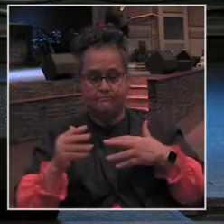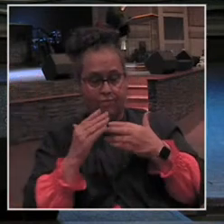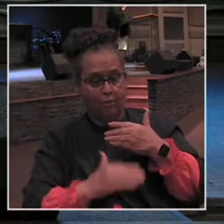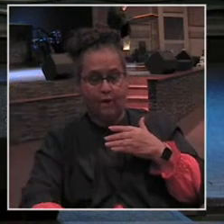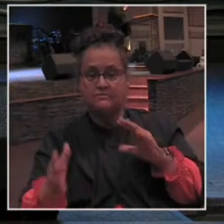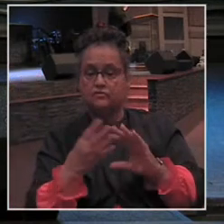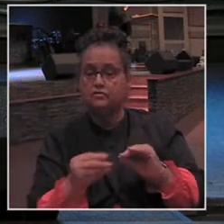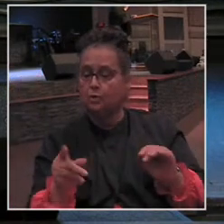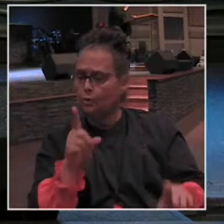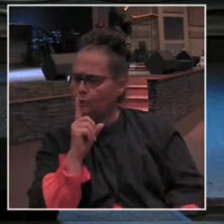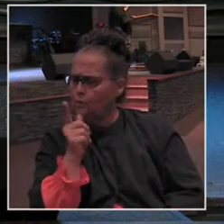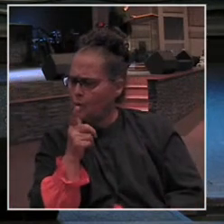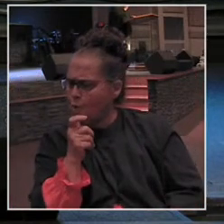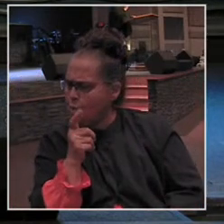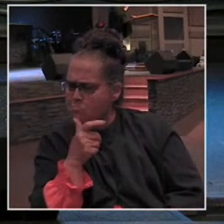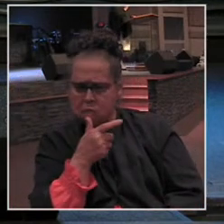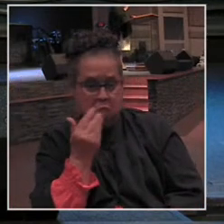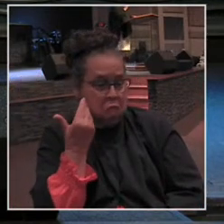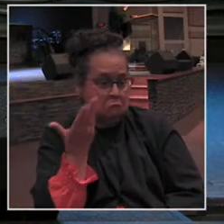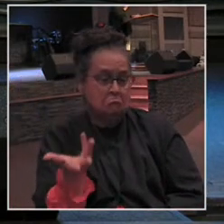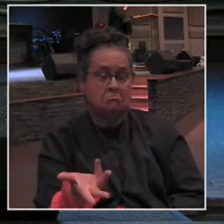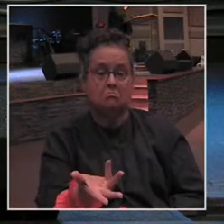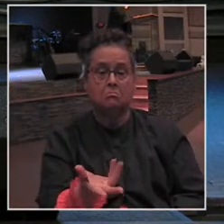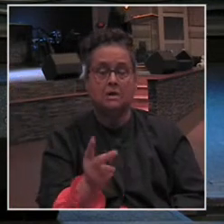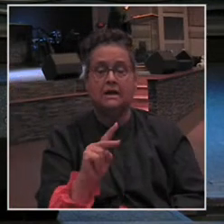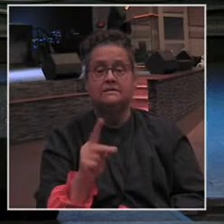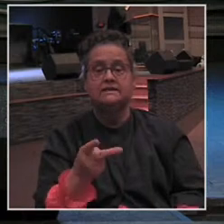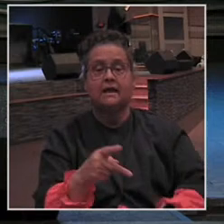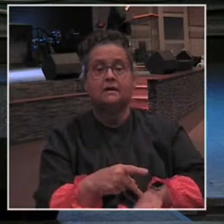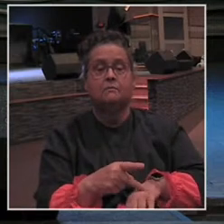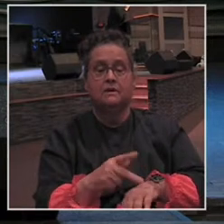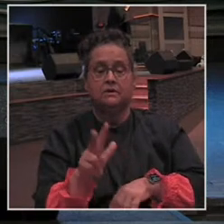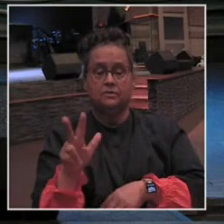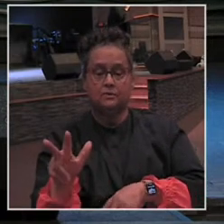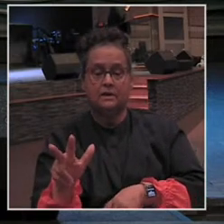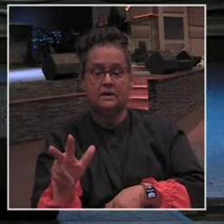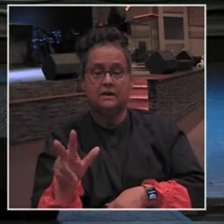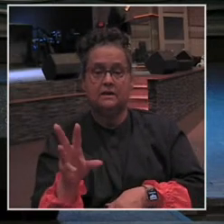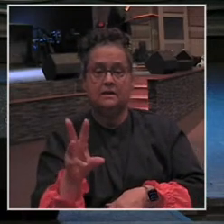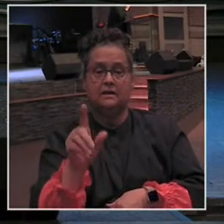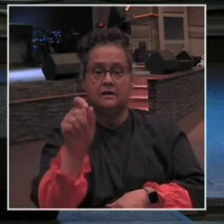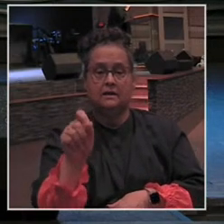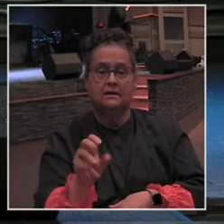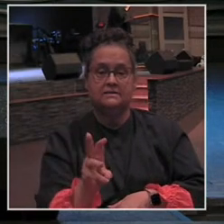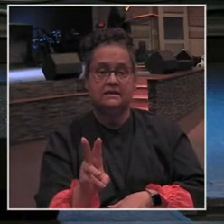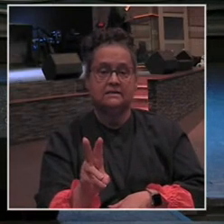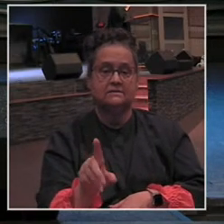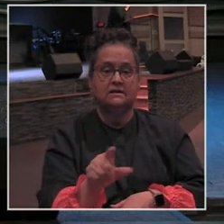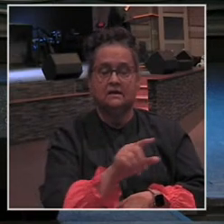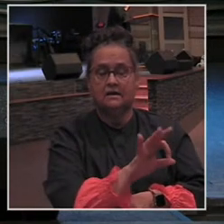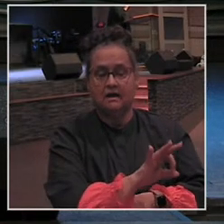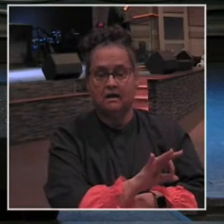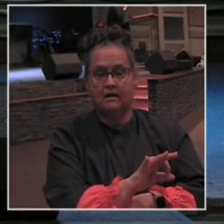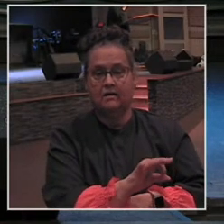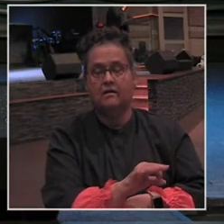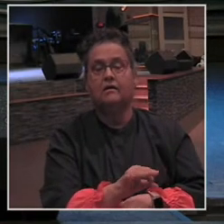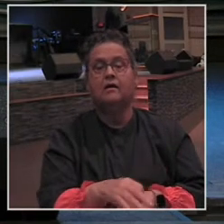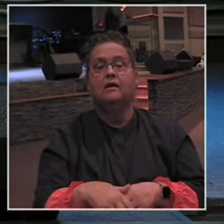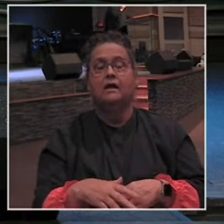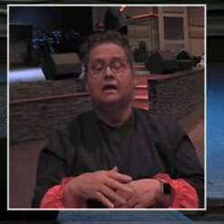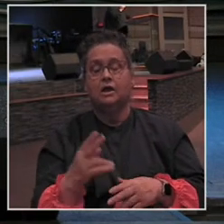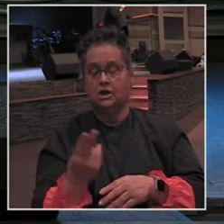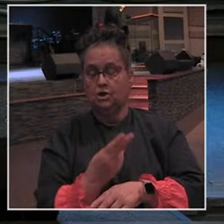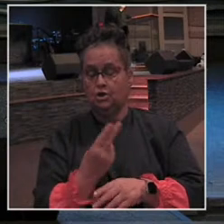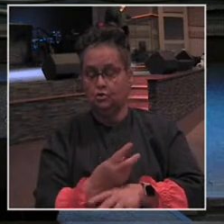story. And in 2 Peter 3, 6 through 7 and 9, it says, "Then he used the water to destroy